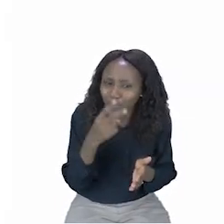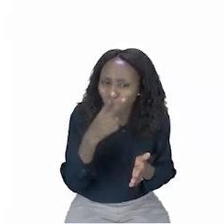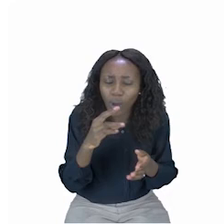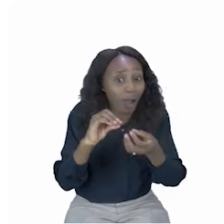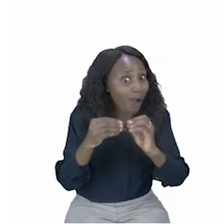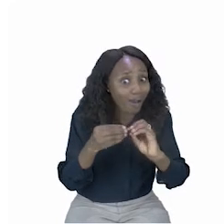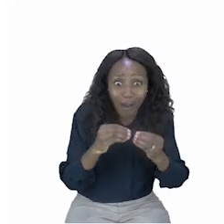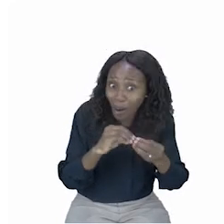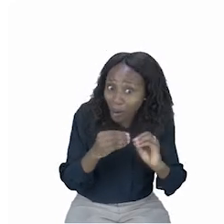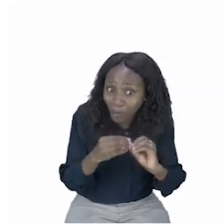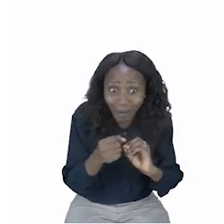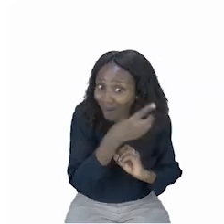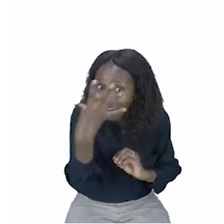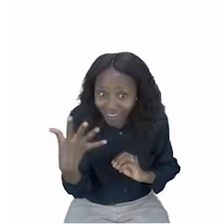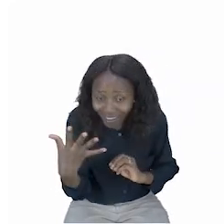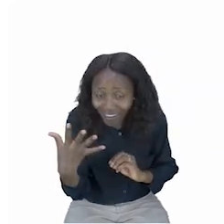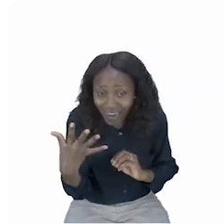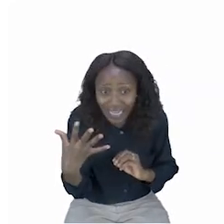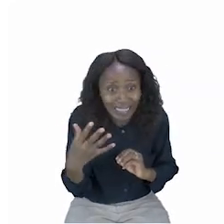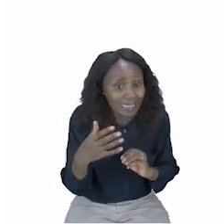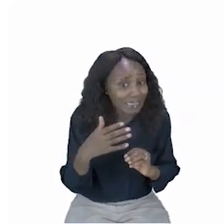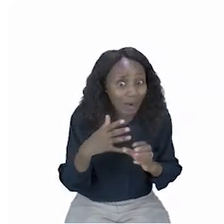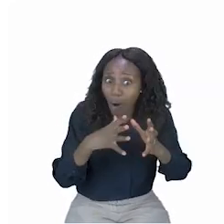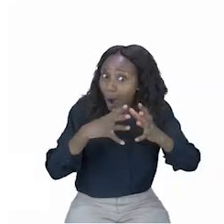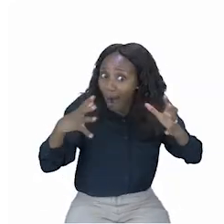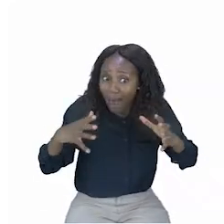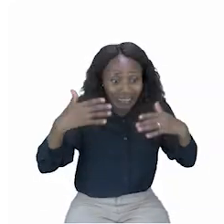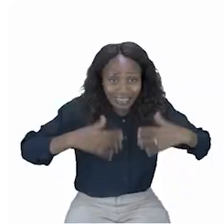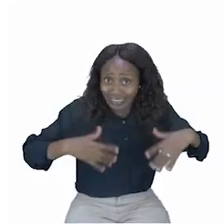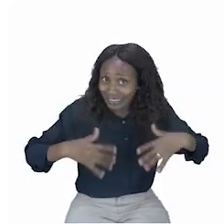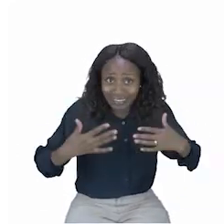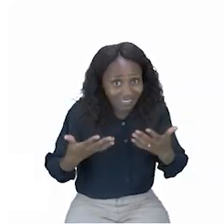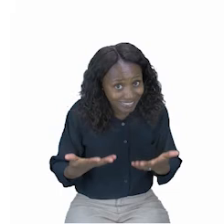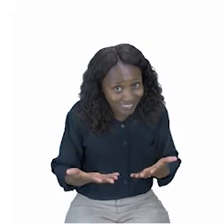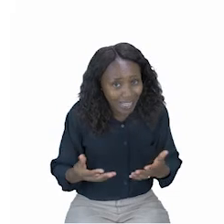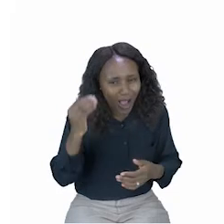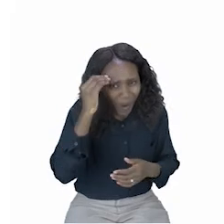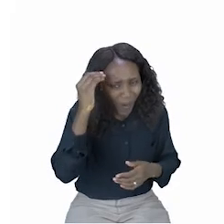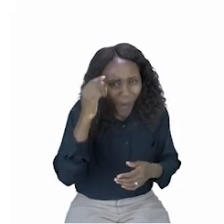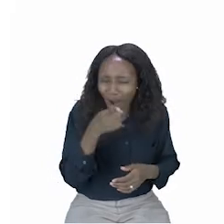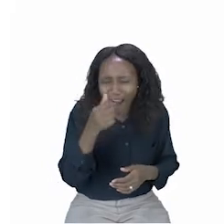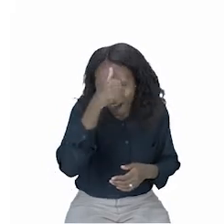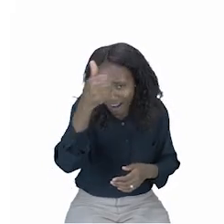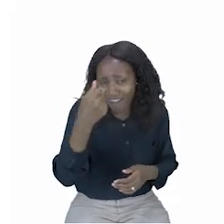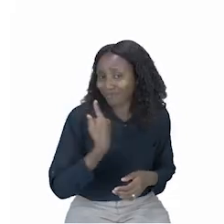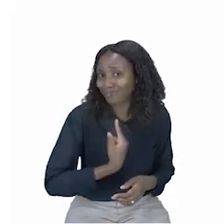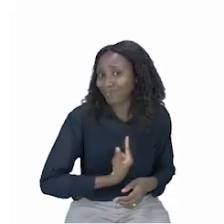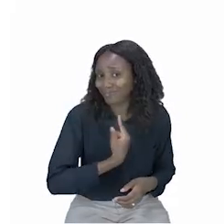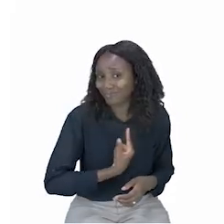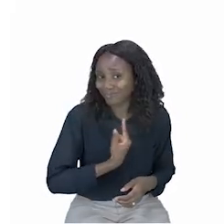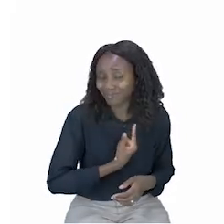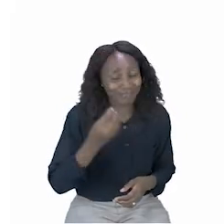some numbers to count, and they are really big numbers, but I trust you. I know that you can count them